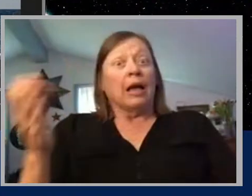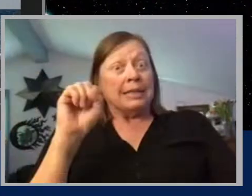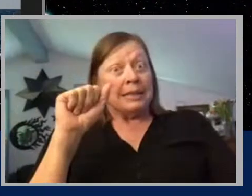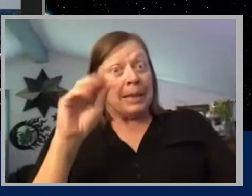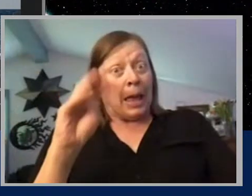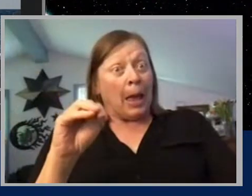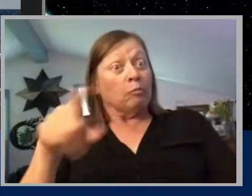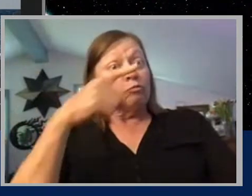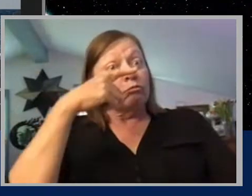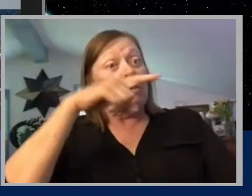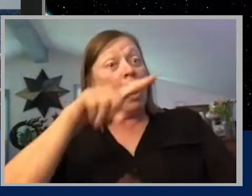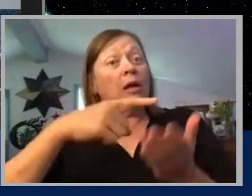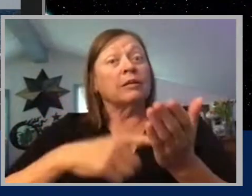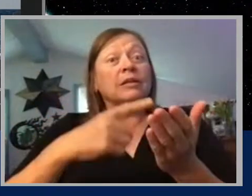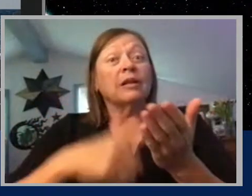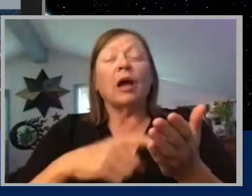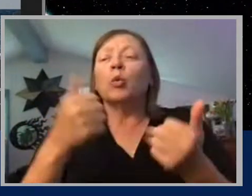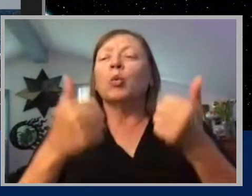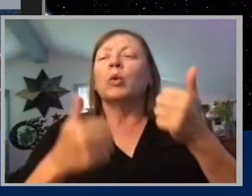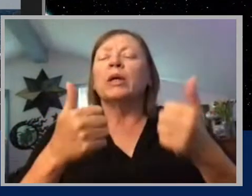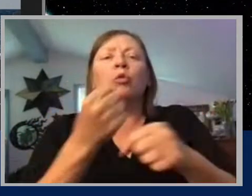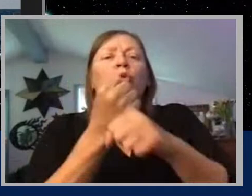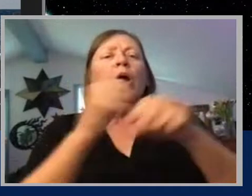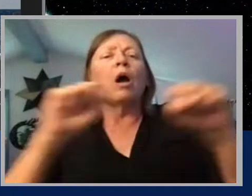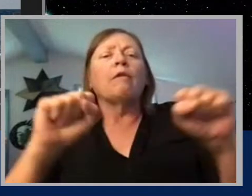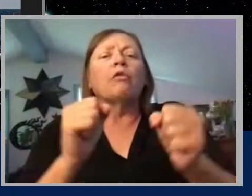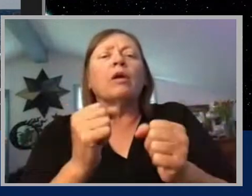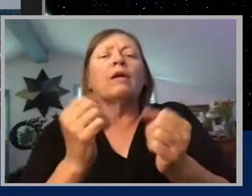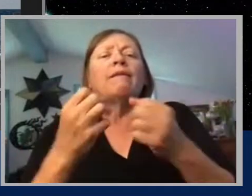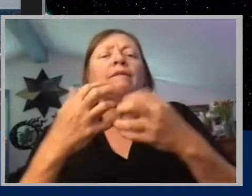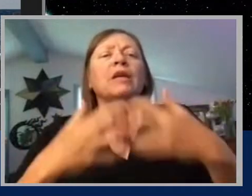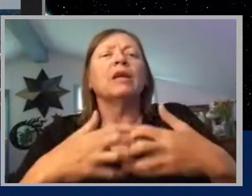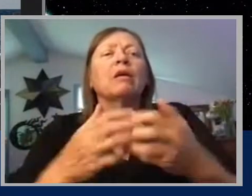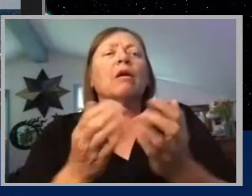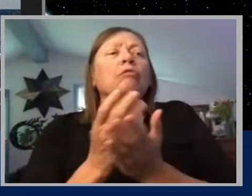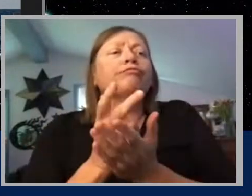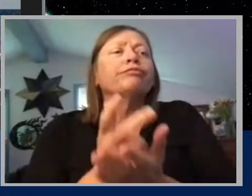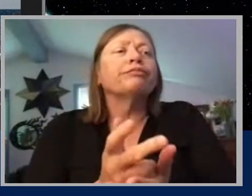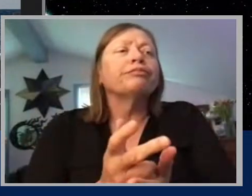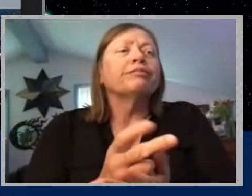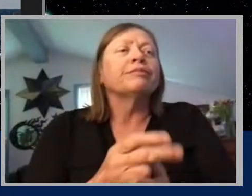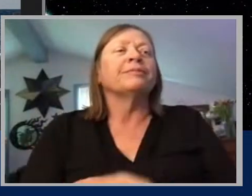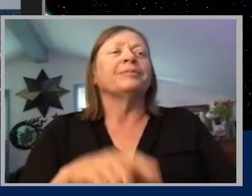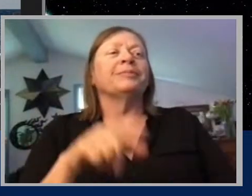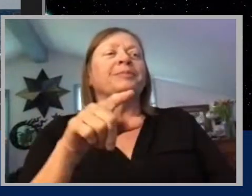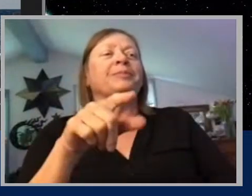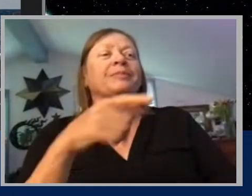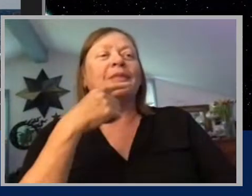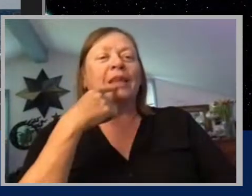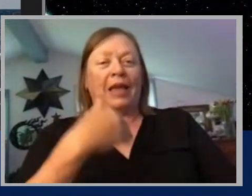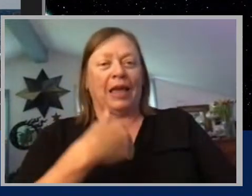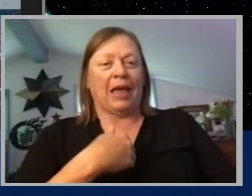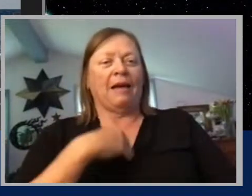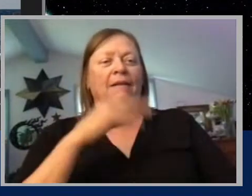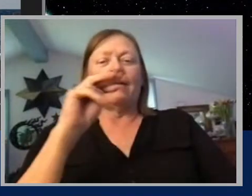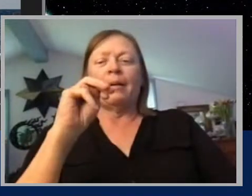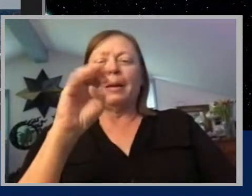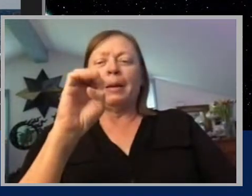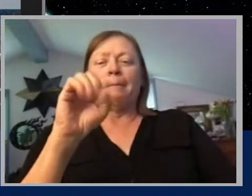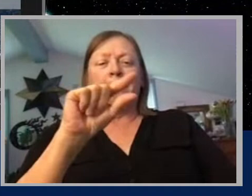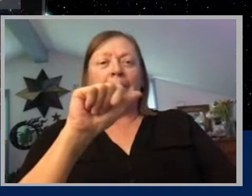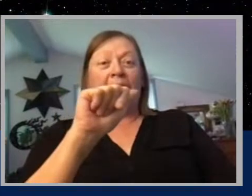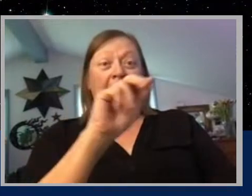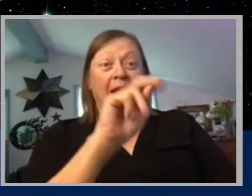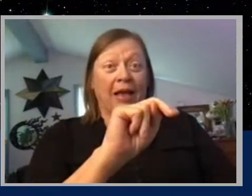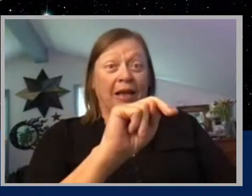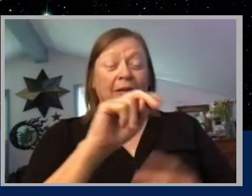Crew Dragons? Yeah, absolutely. We have both Megan and Shannon, which are named after their first two female NASA astronauts who